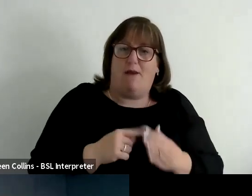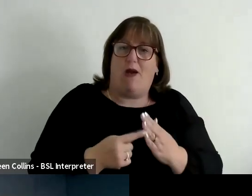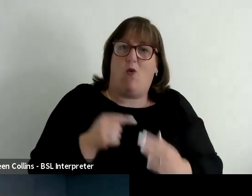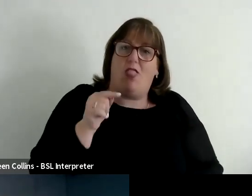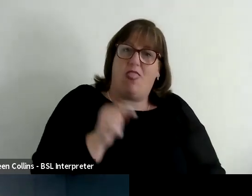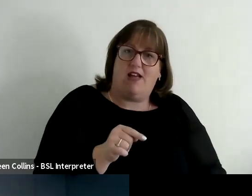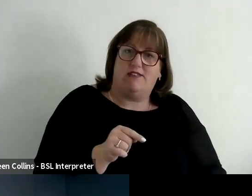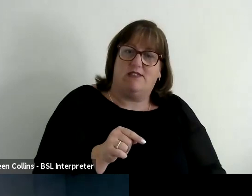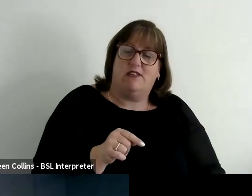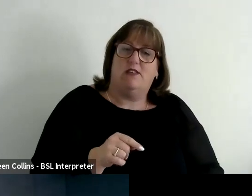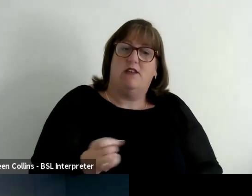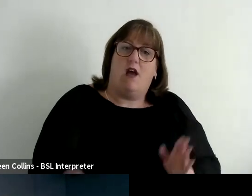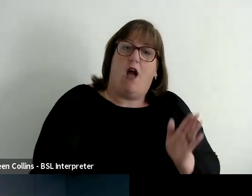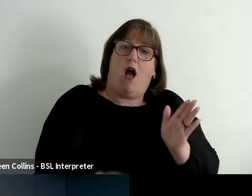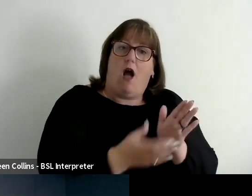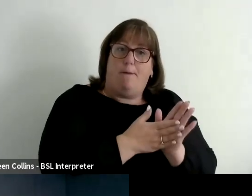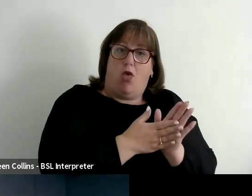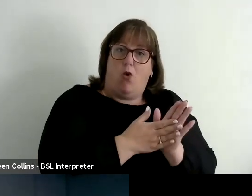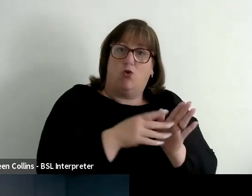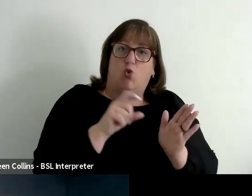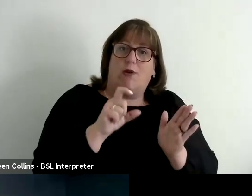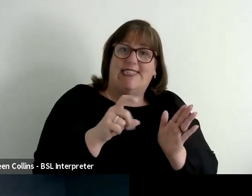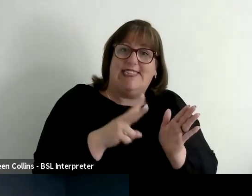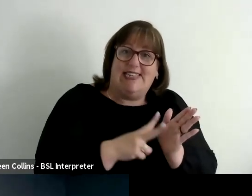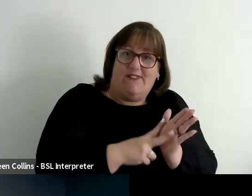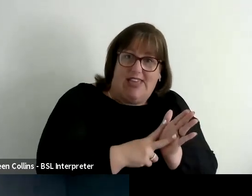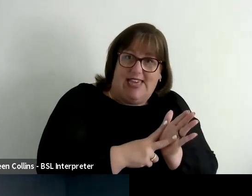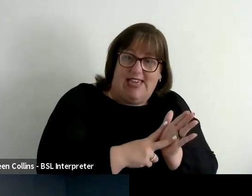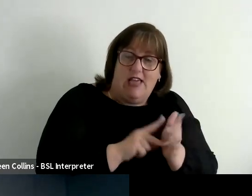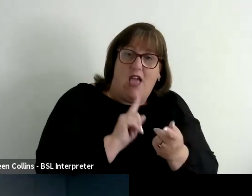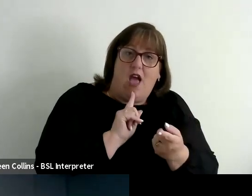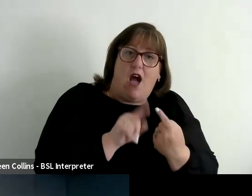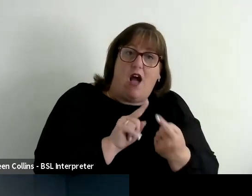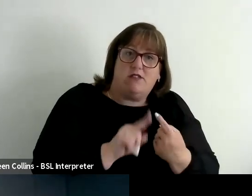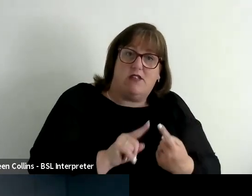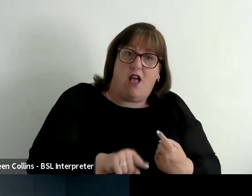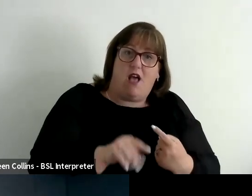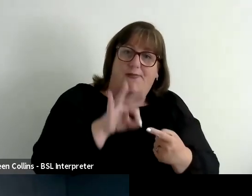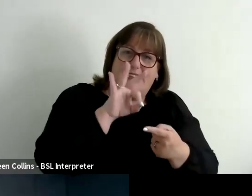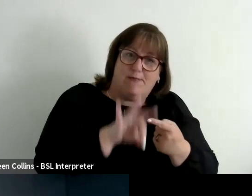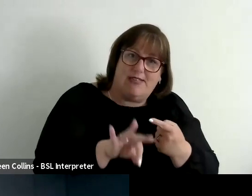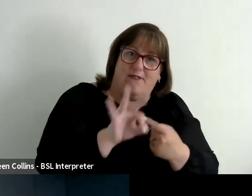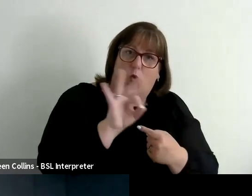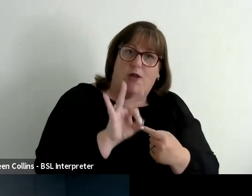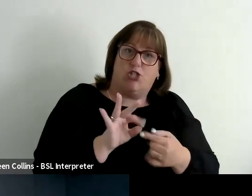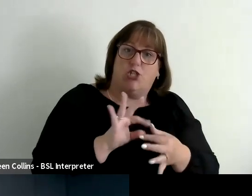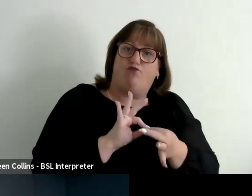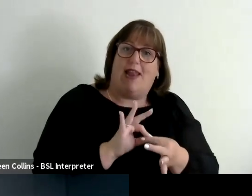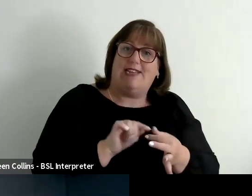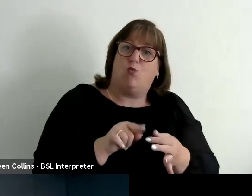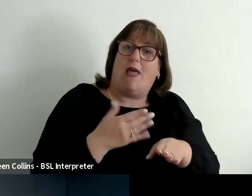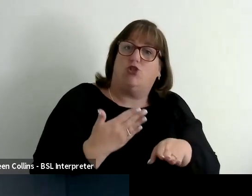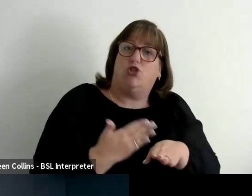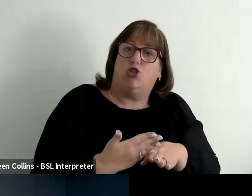answer some specific questions that relate to that job. And this is really a chance for us to get to find out a little bit